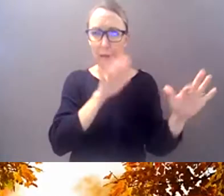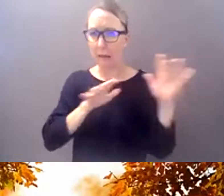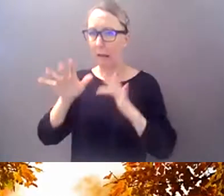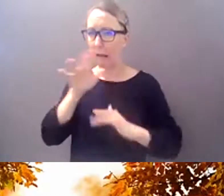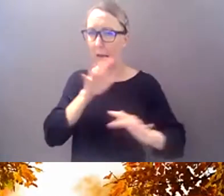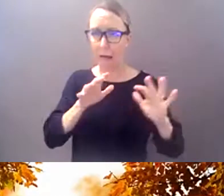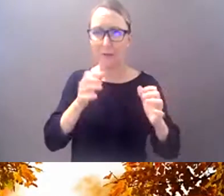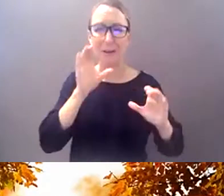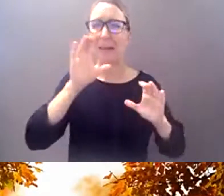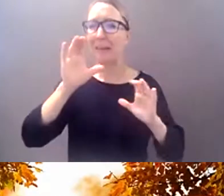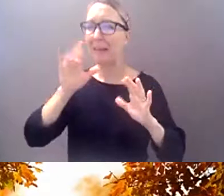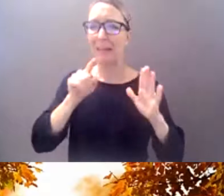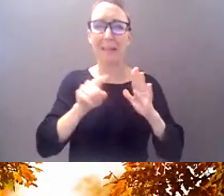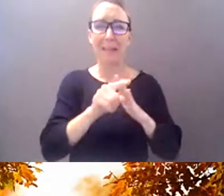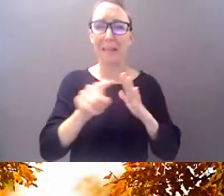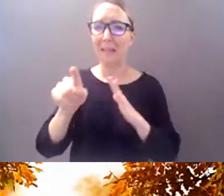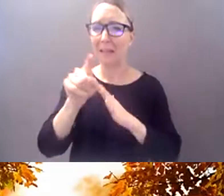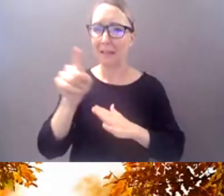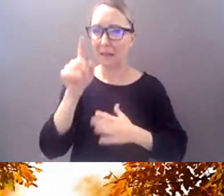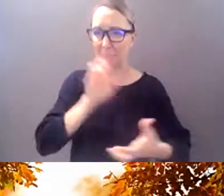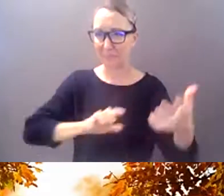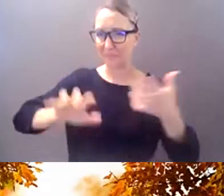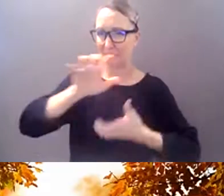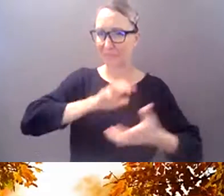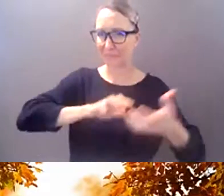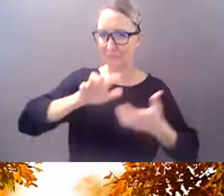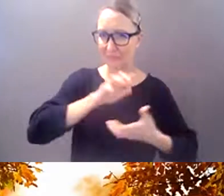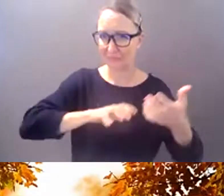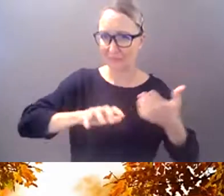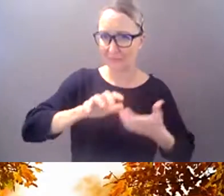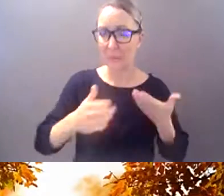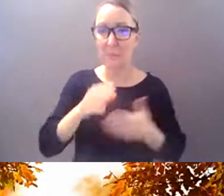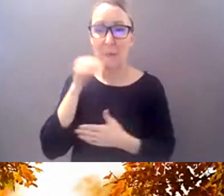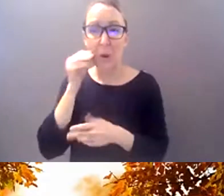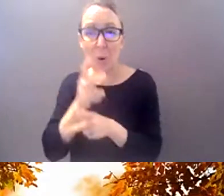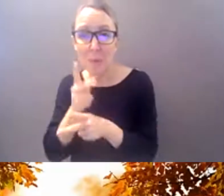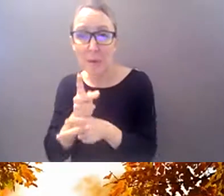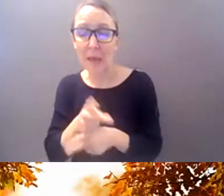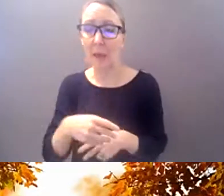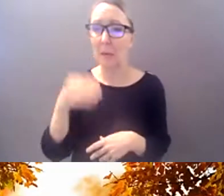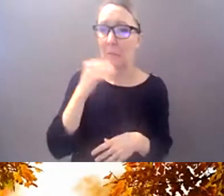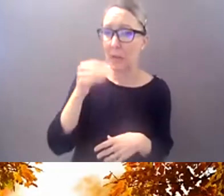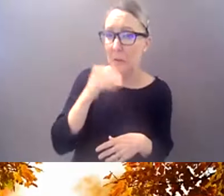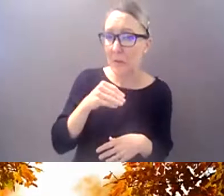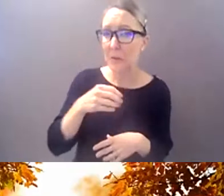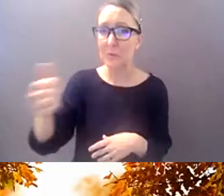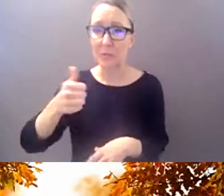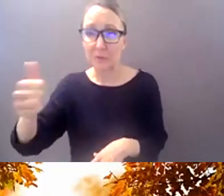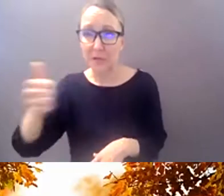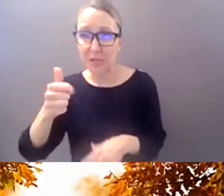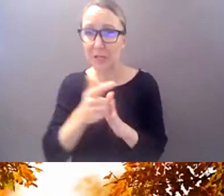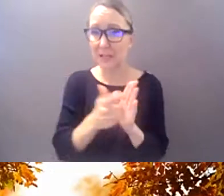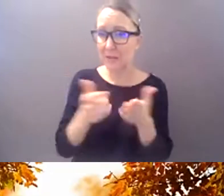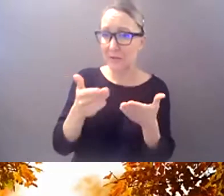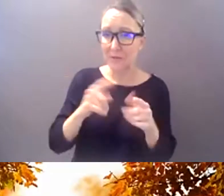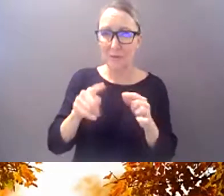search for services and supports in their area, such as home care, meals, transportation, legal services, and respite